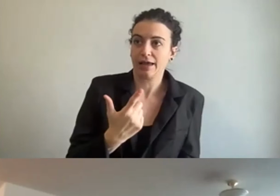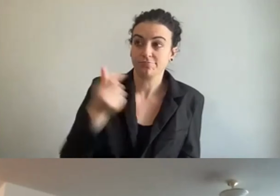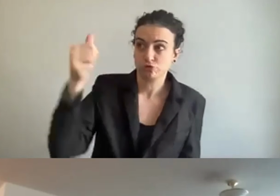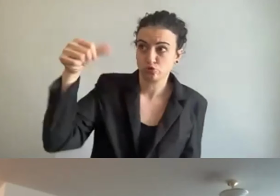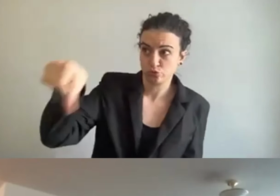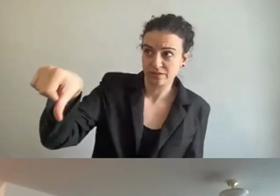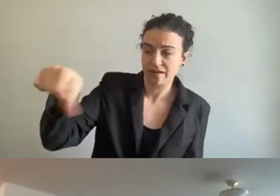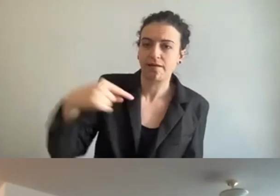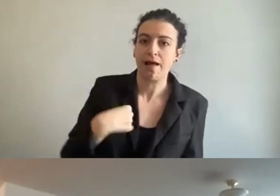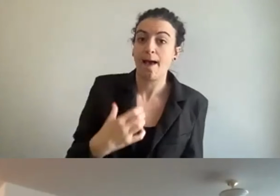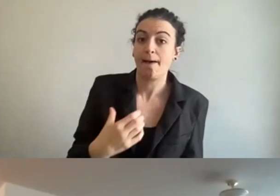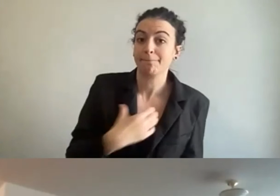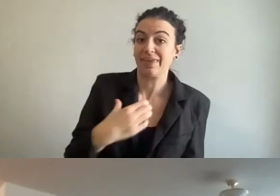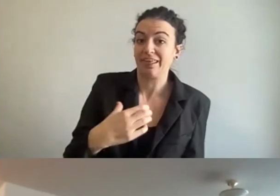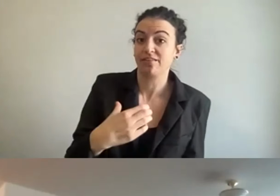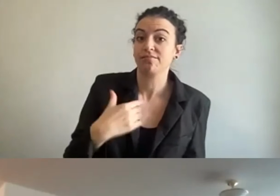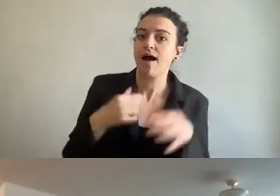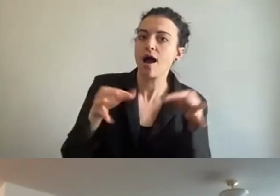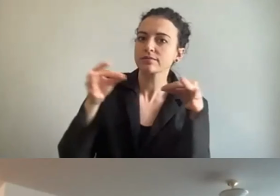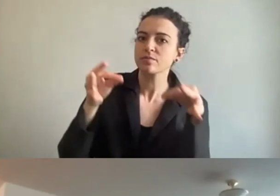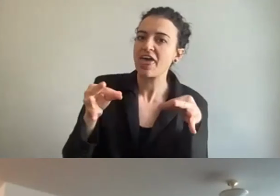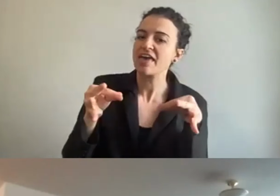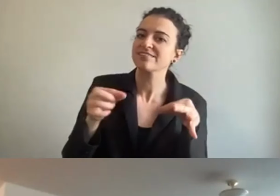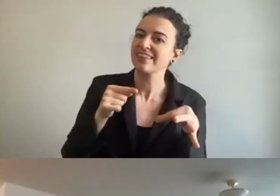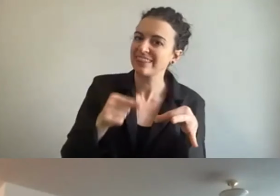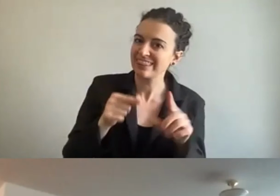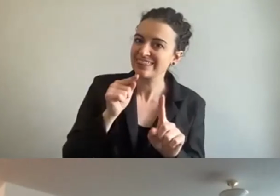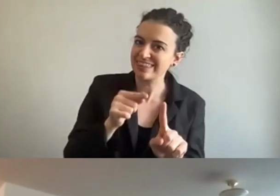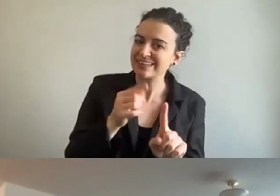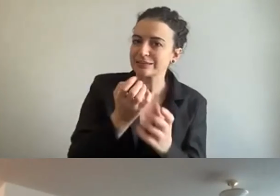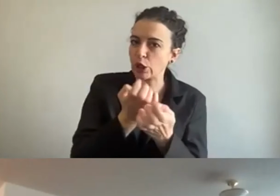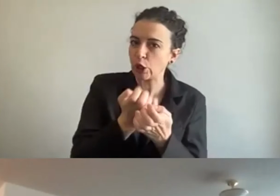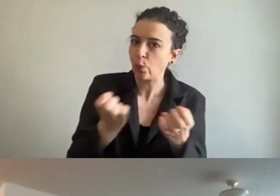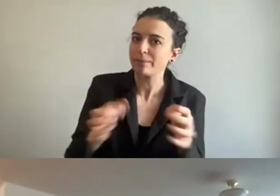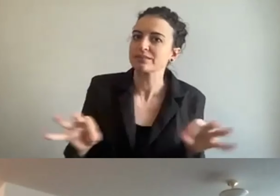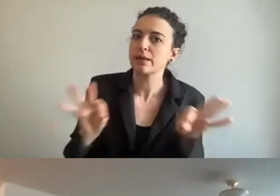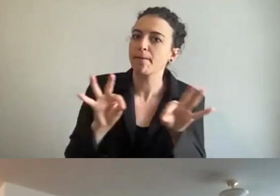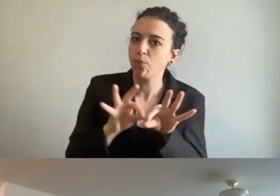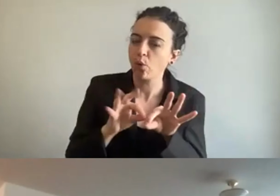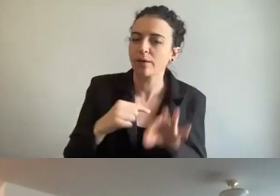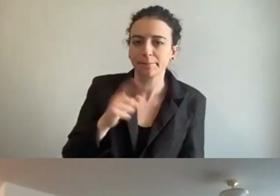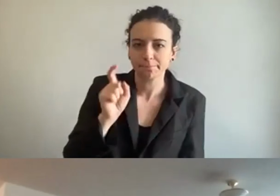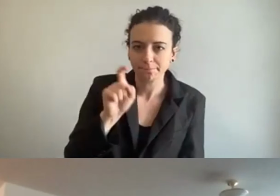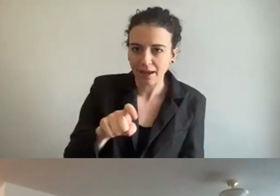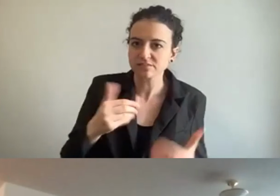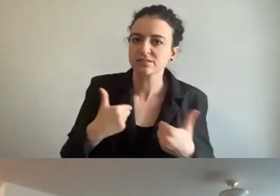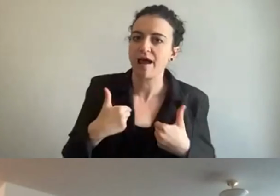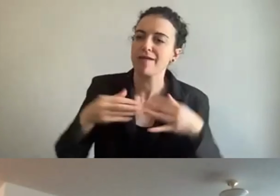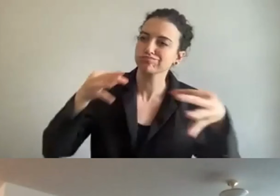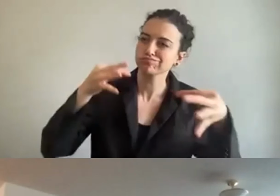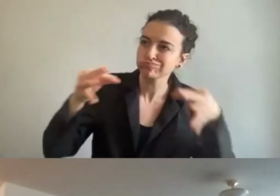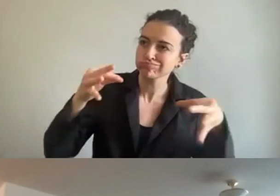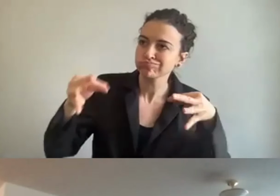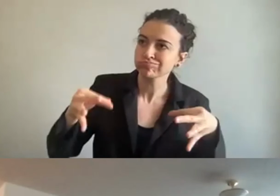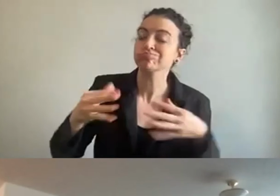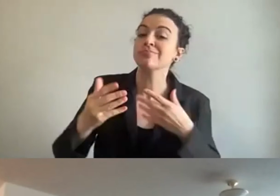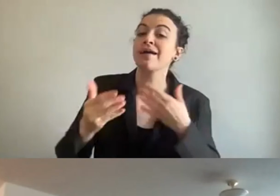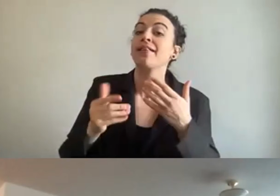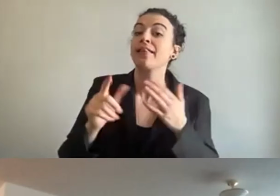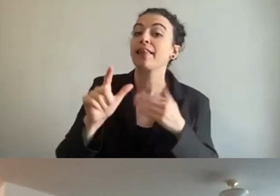they eventually covered it. But if you go through that process, and you're not as successful as you would like to be, it